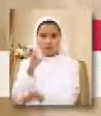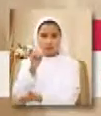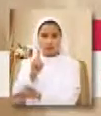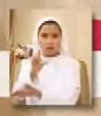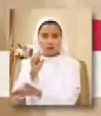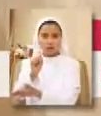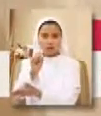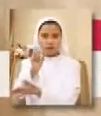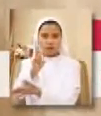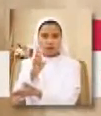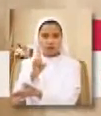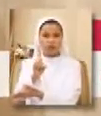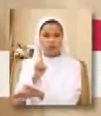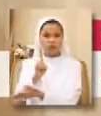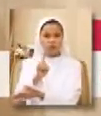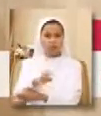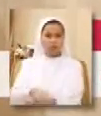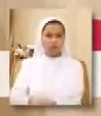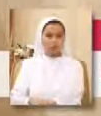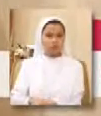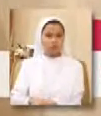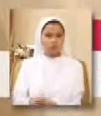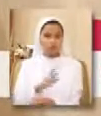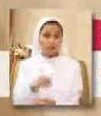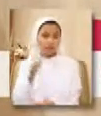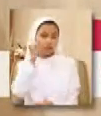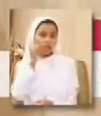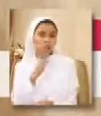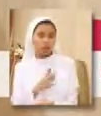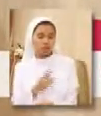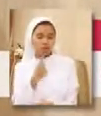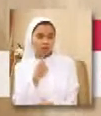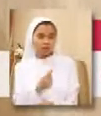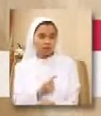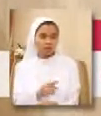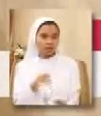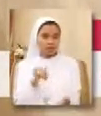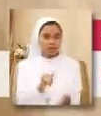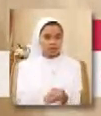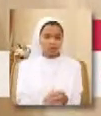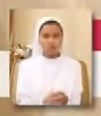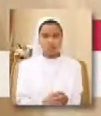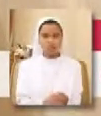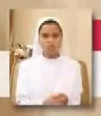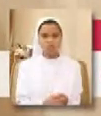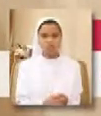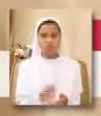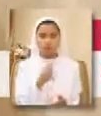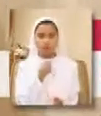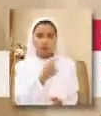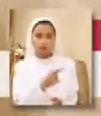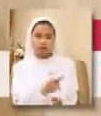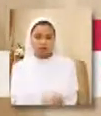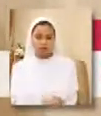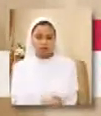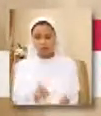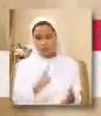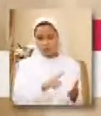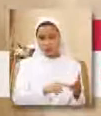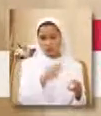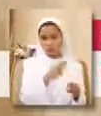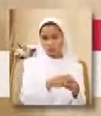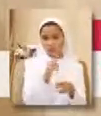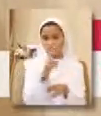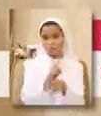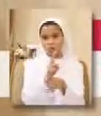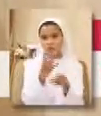the lady at the DSWD, forget her name, she said, what name are you going to use now because you're no longer